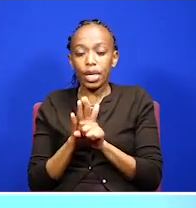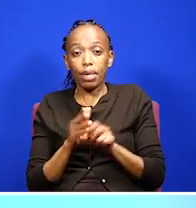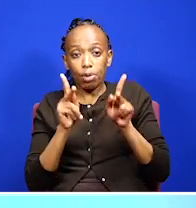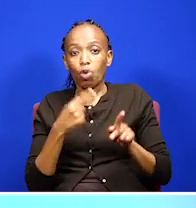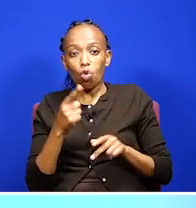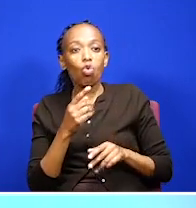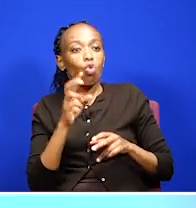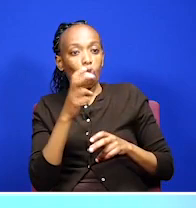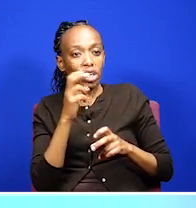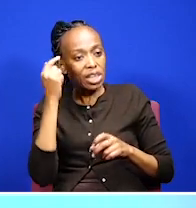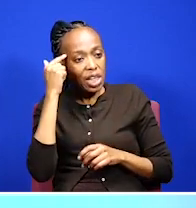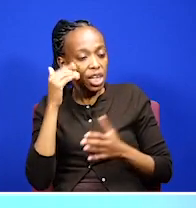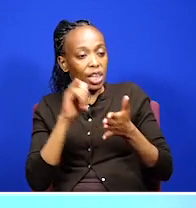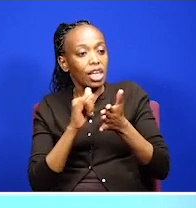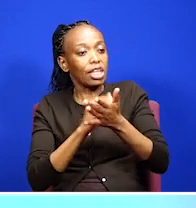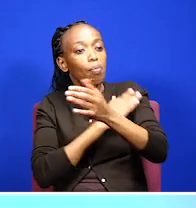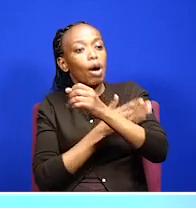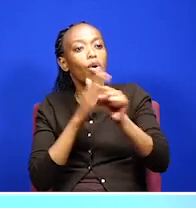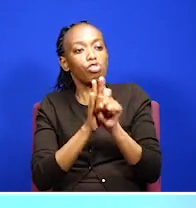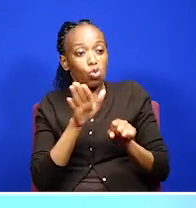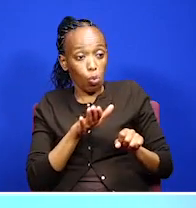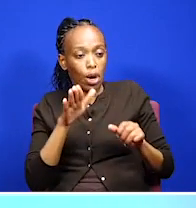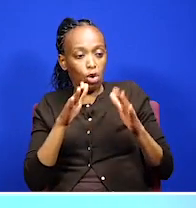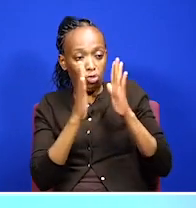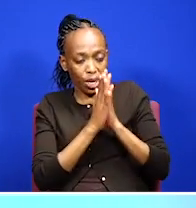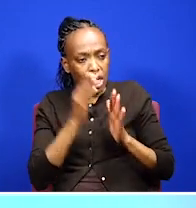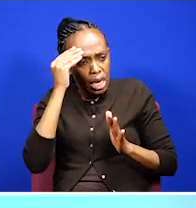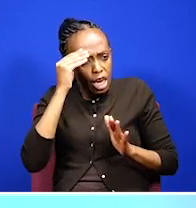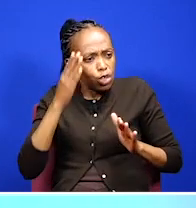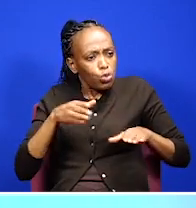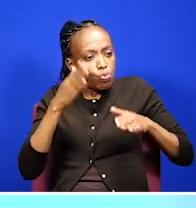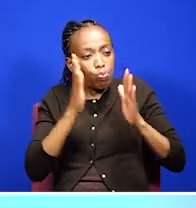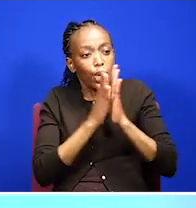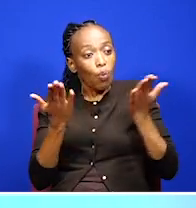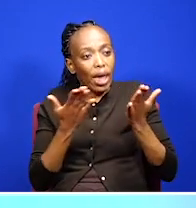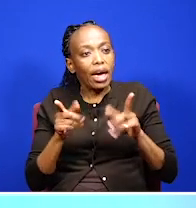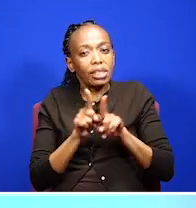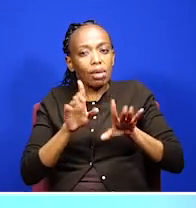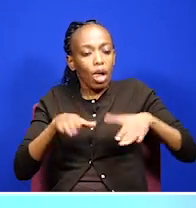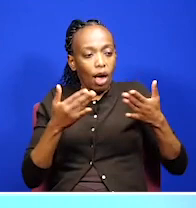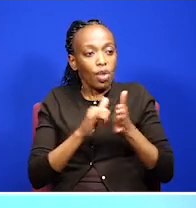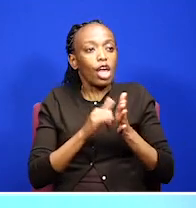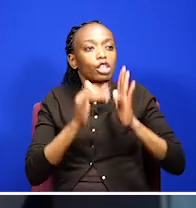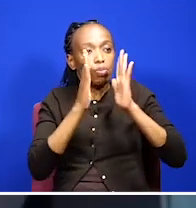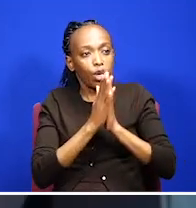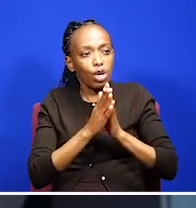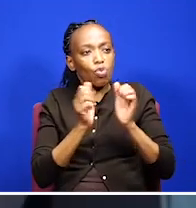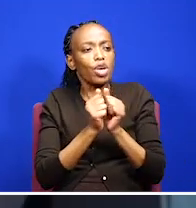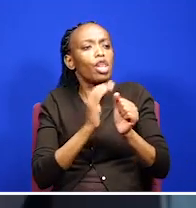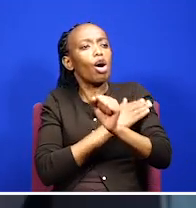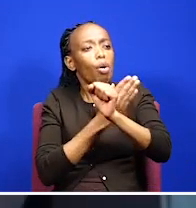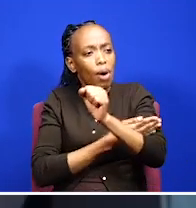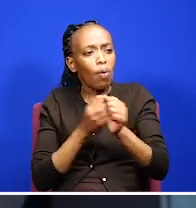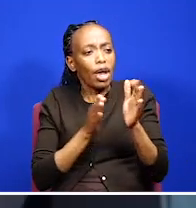that think, oh, this is such a powerful woman of prayer. Where did she learn to pray? And how is it that she prays with such power